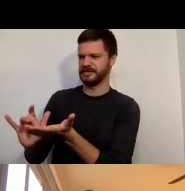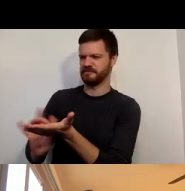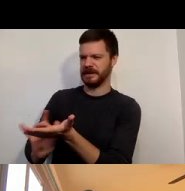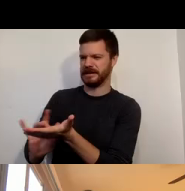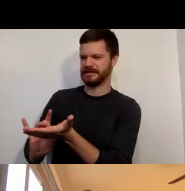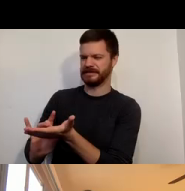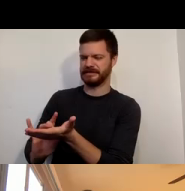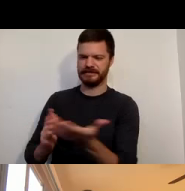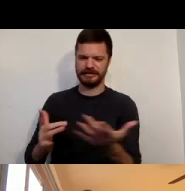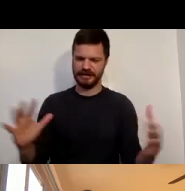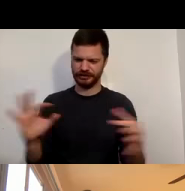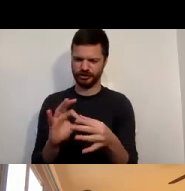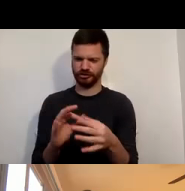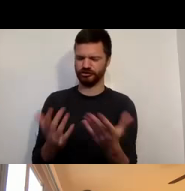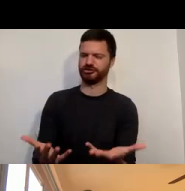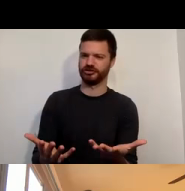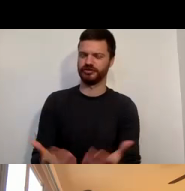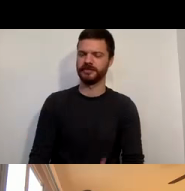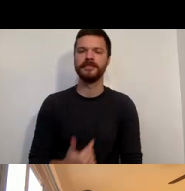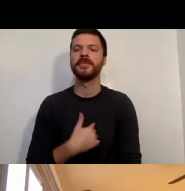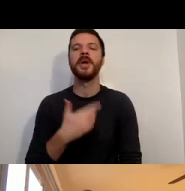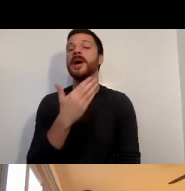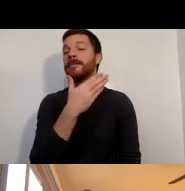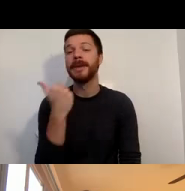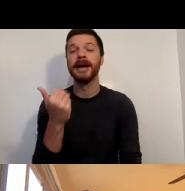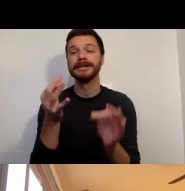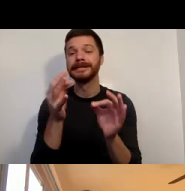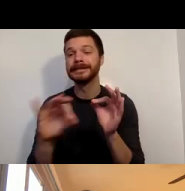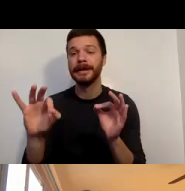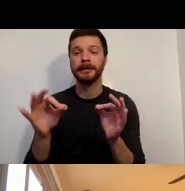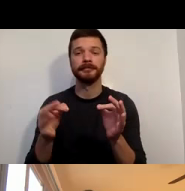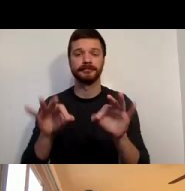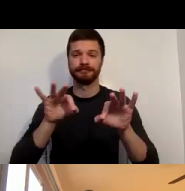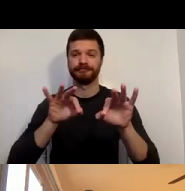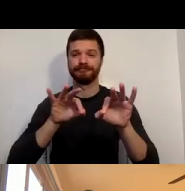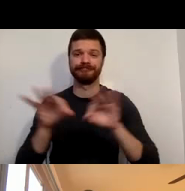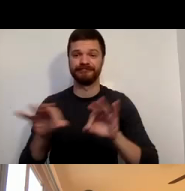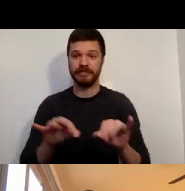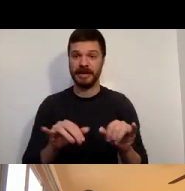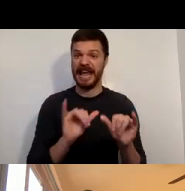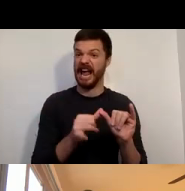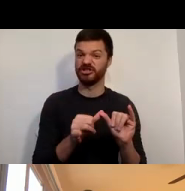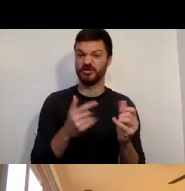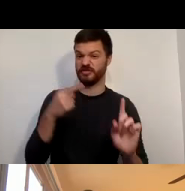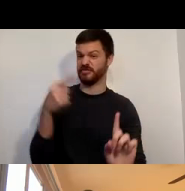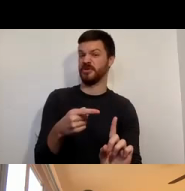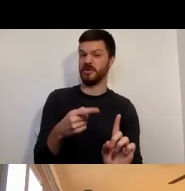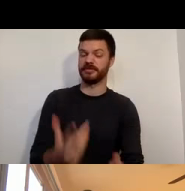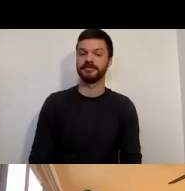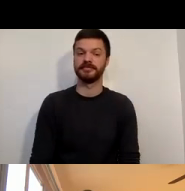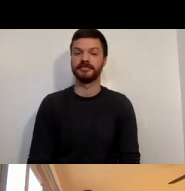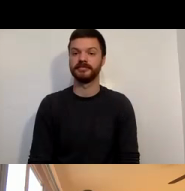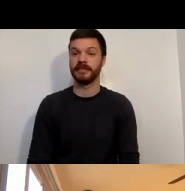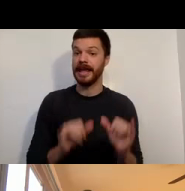in medicine? And here's, I think, the best and simplest idea I can convey about what I think engineering is all about. Engineers